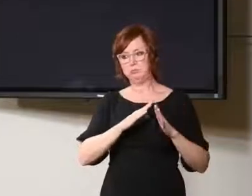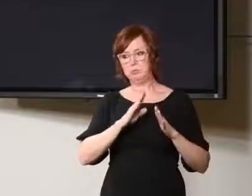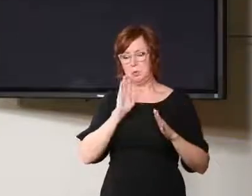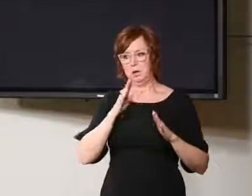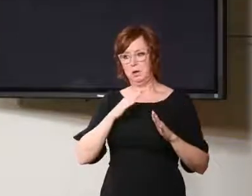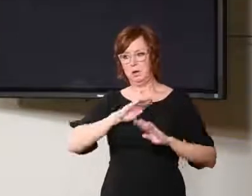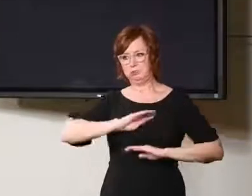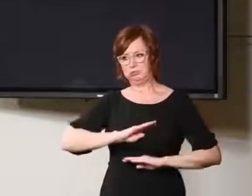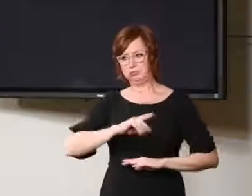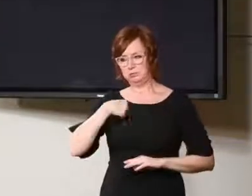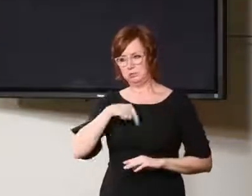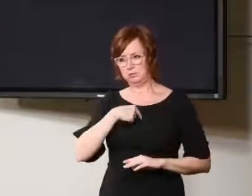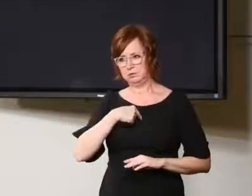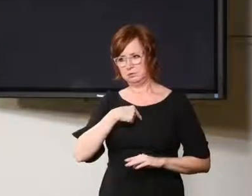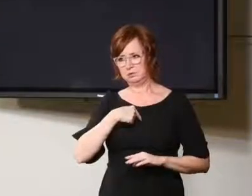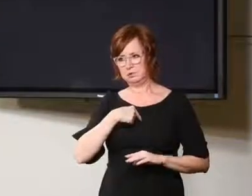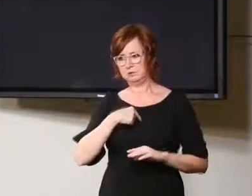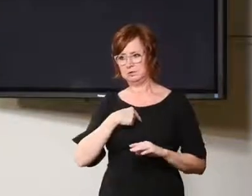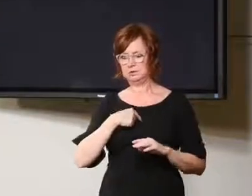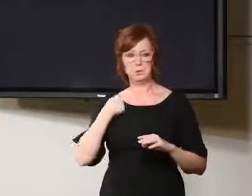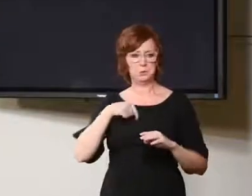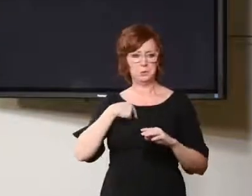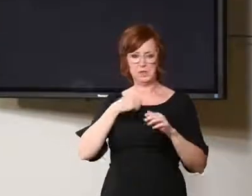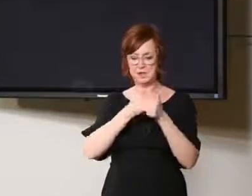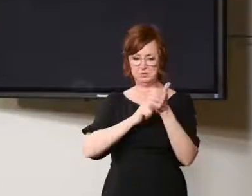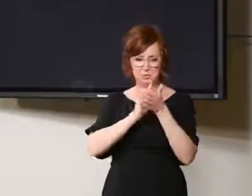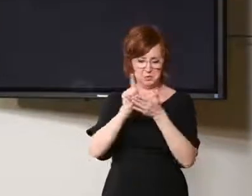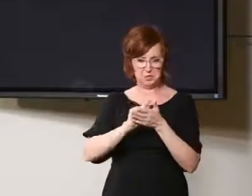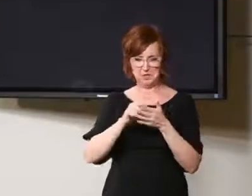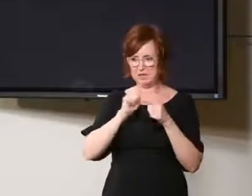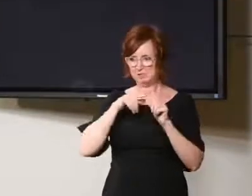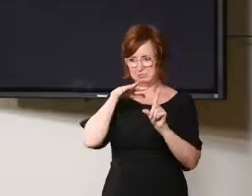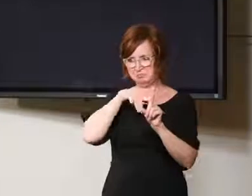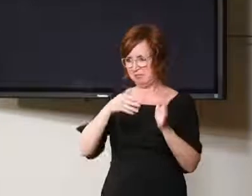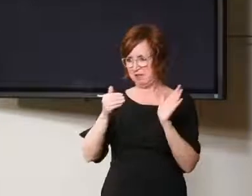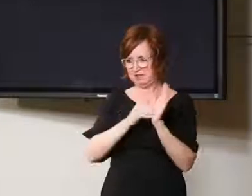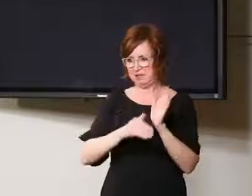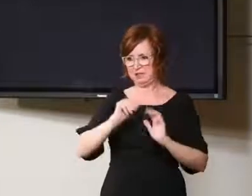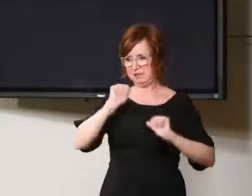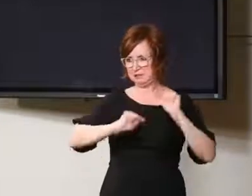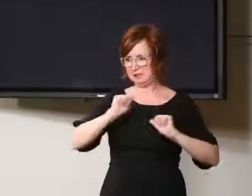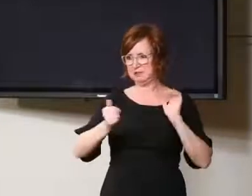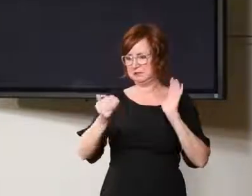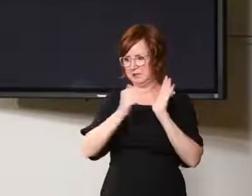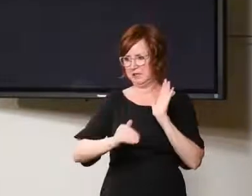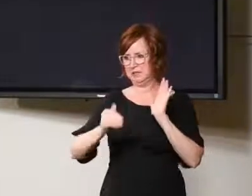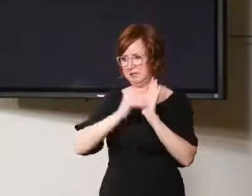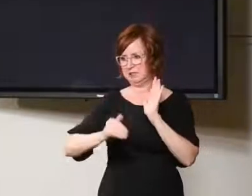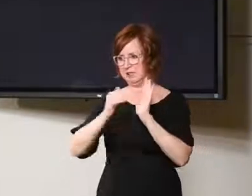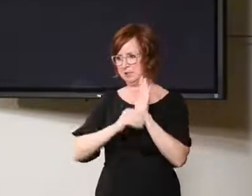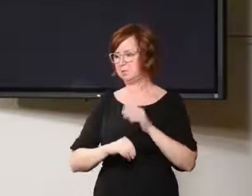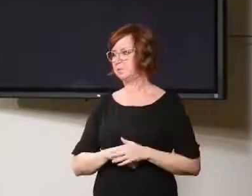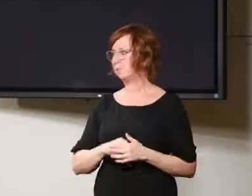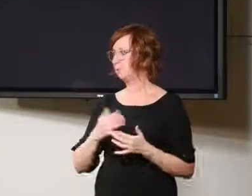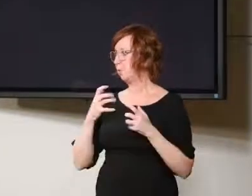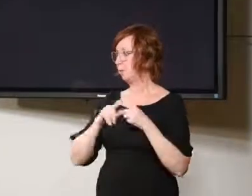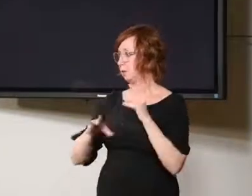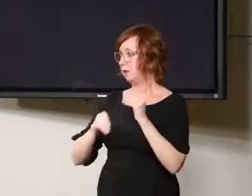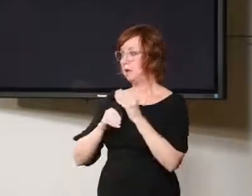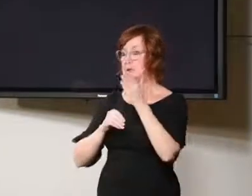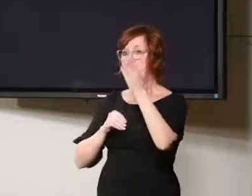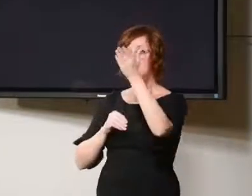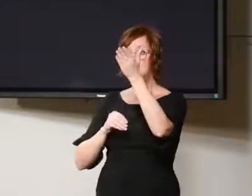happens. But we'll have to assess this on a week-by-week basis. Is there a comment from Scott Livingston on the line?